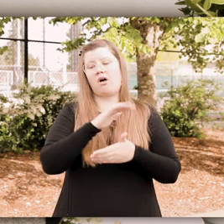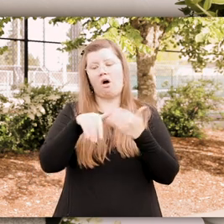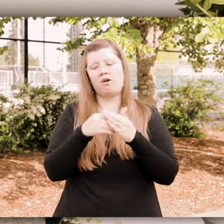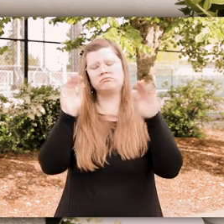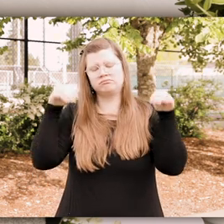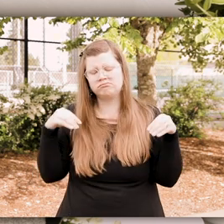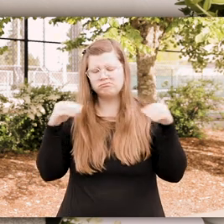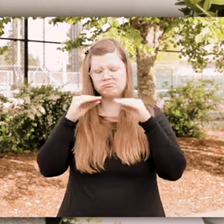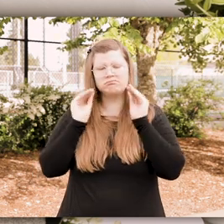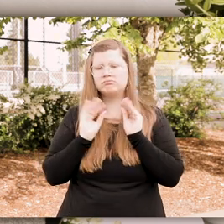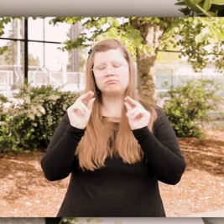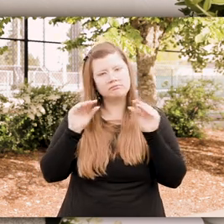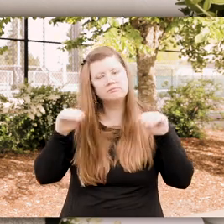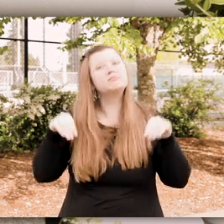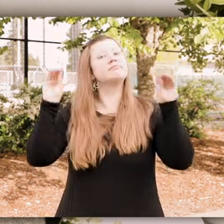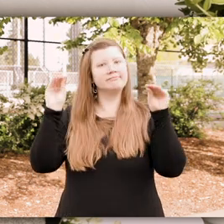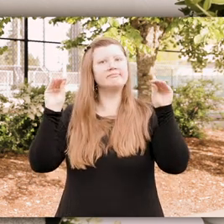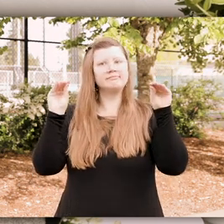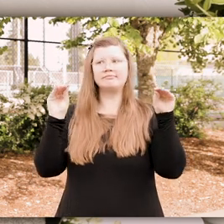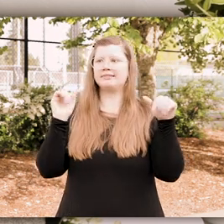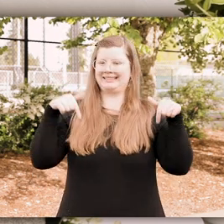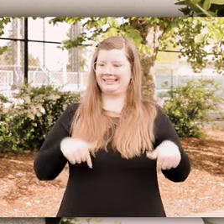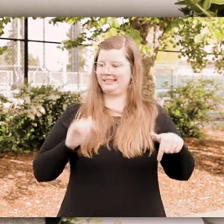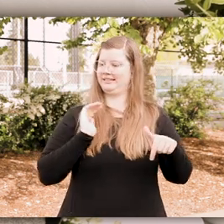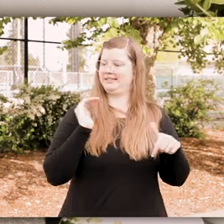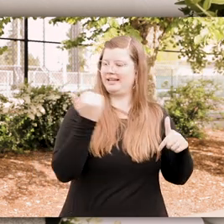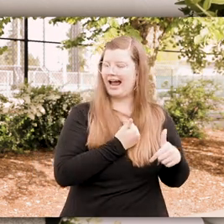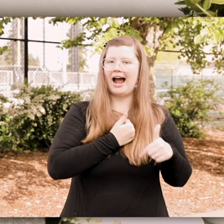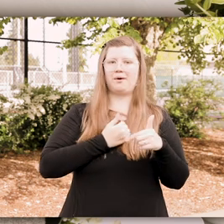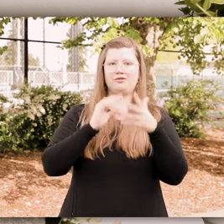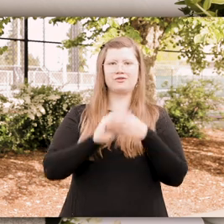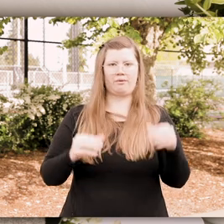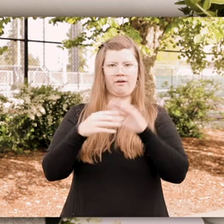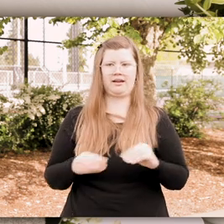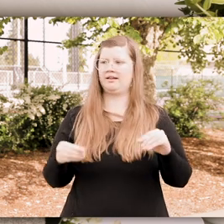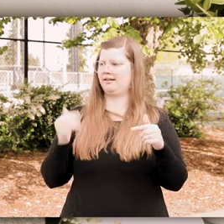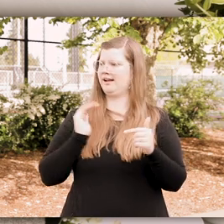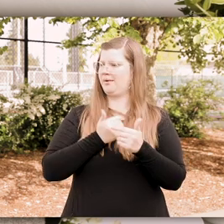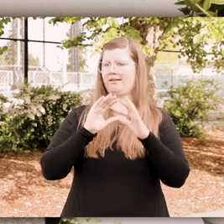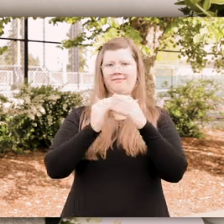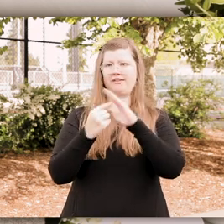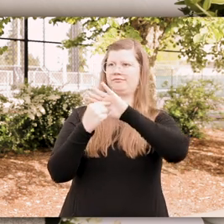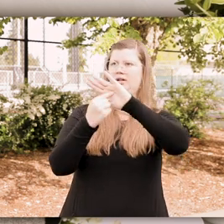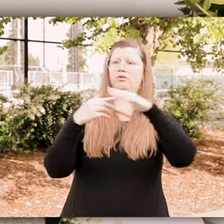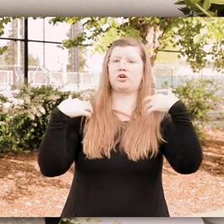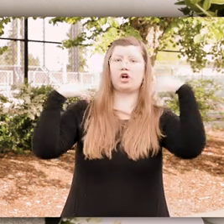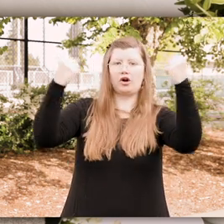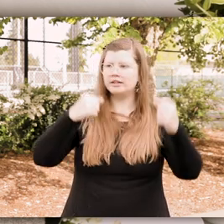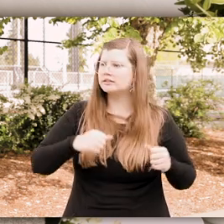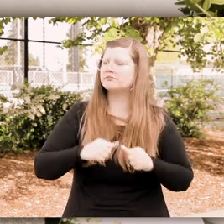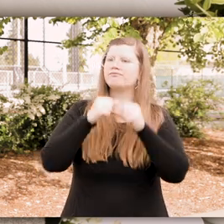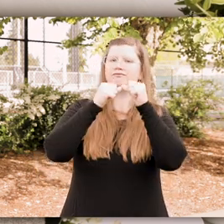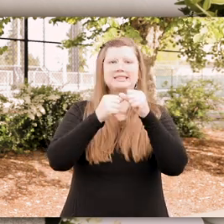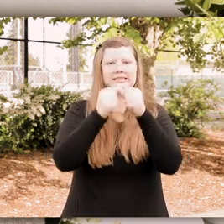legacy. Our class has demonstrated remarkable strength, resilience, and courage throughout these past few months that will distinguish us from anyone